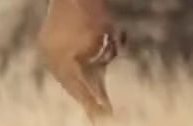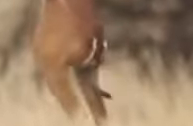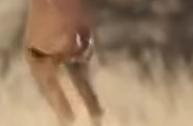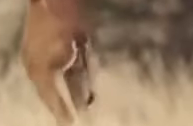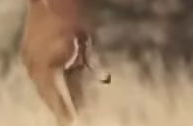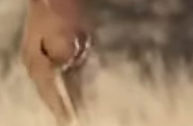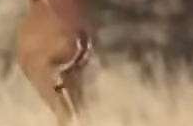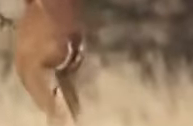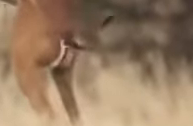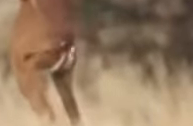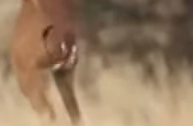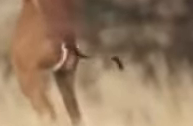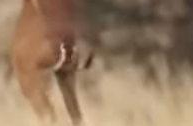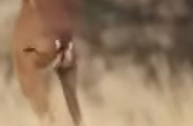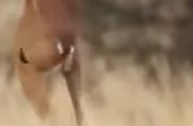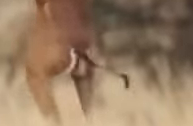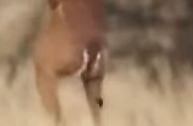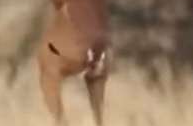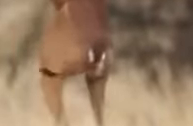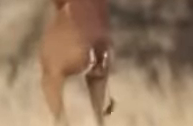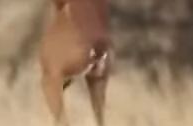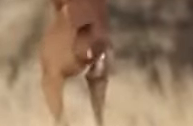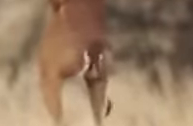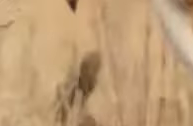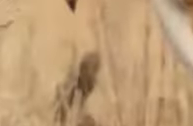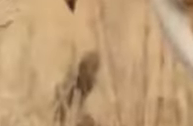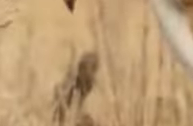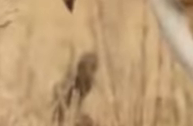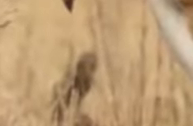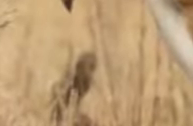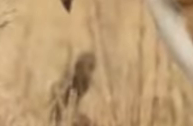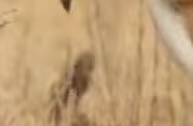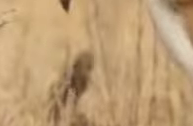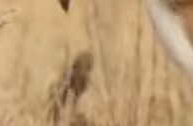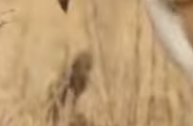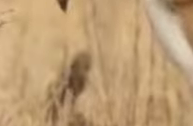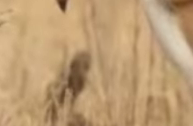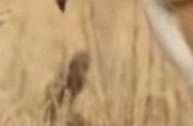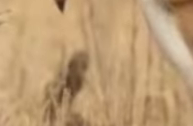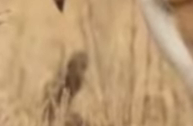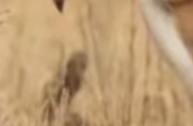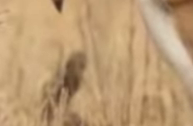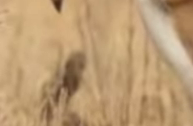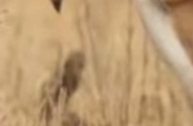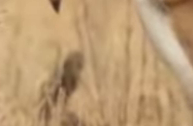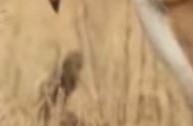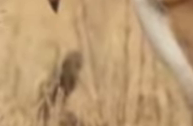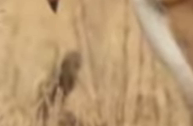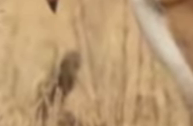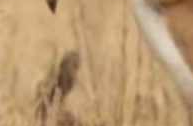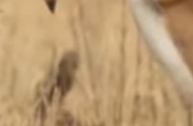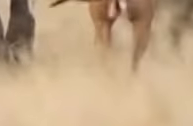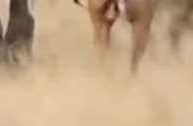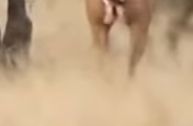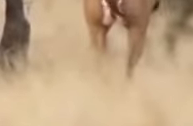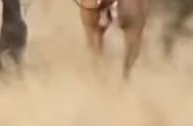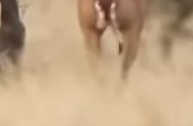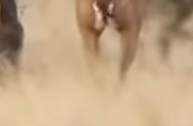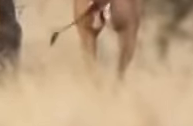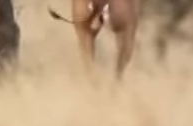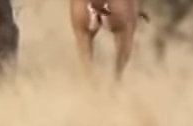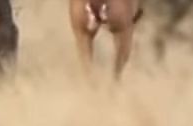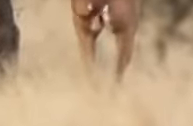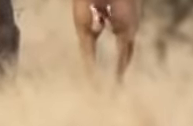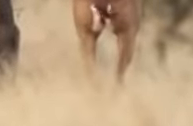and mostly survives on water available in the plants, and at times it can even stay